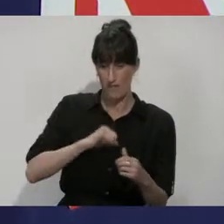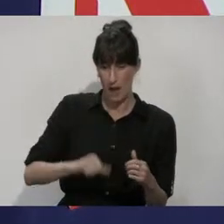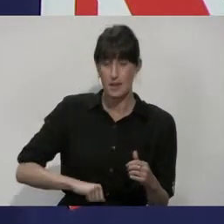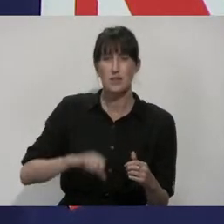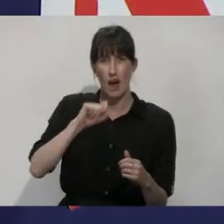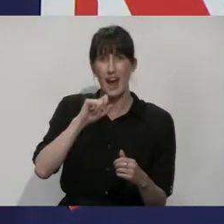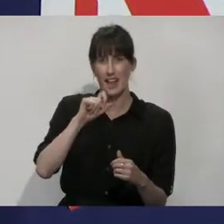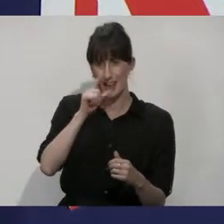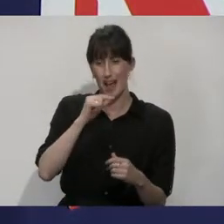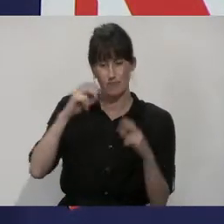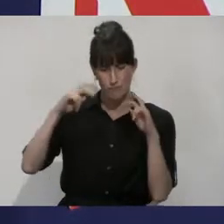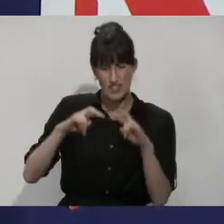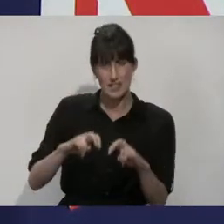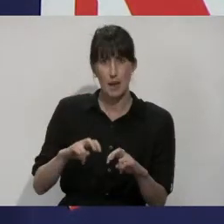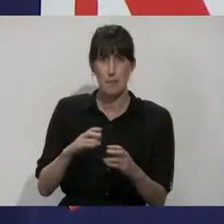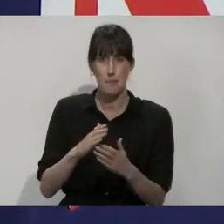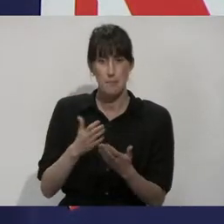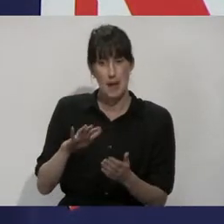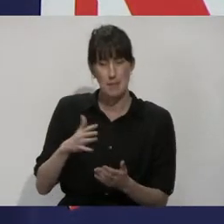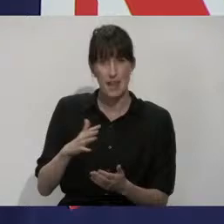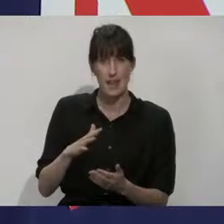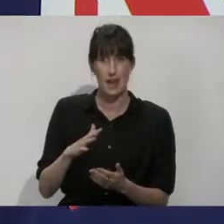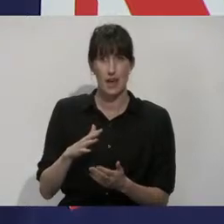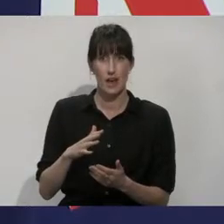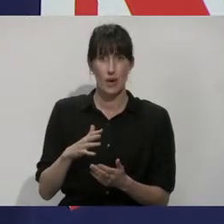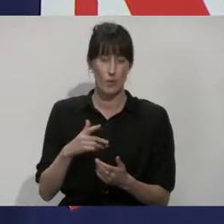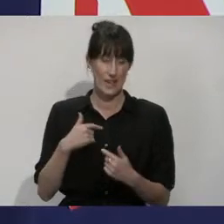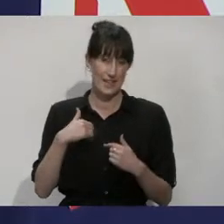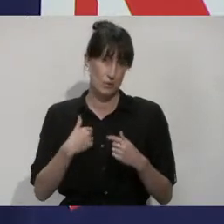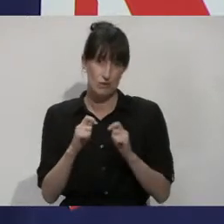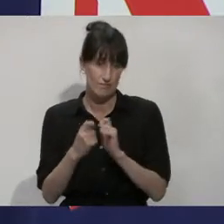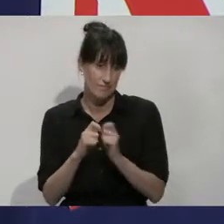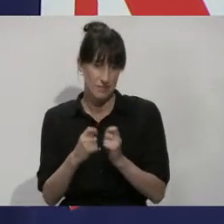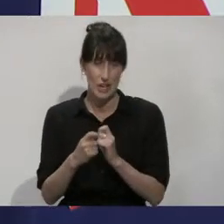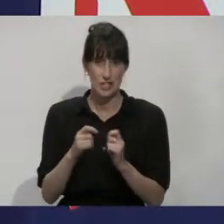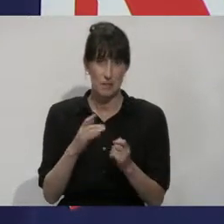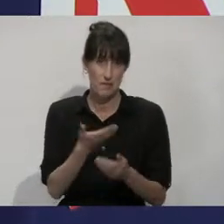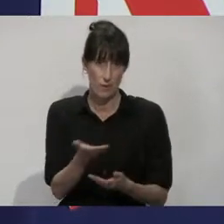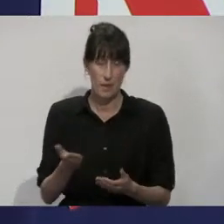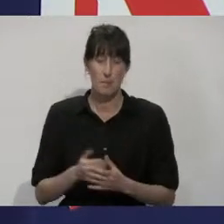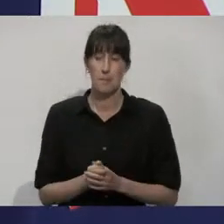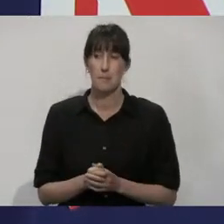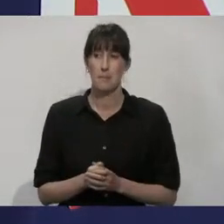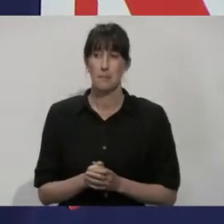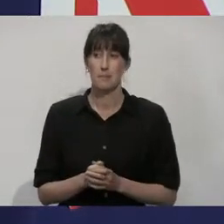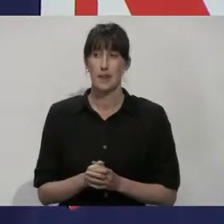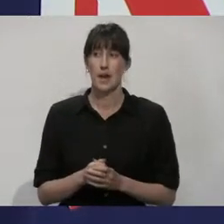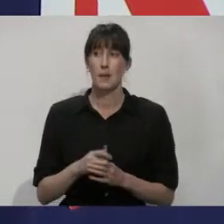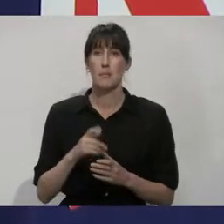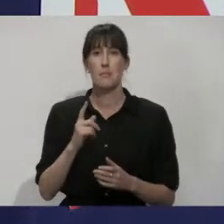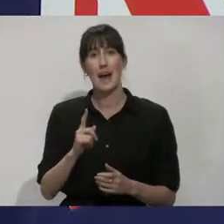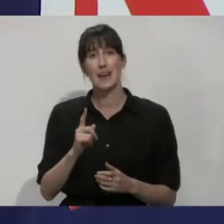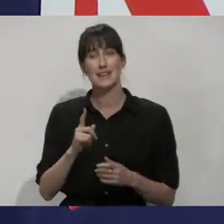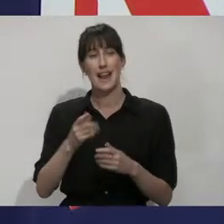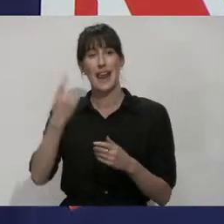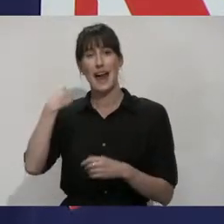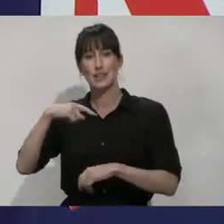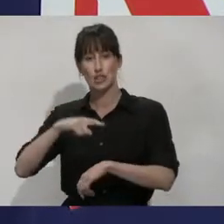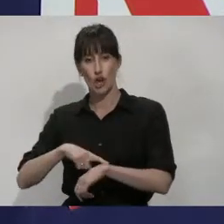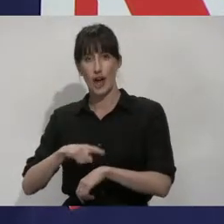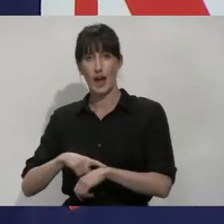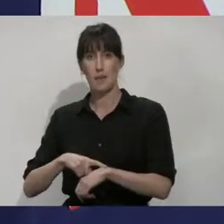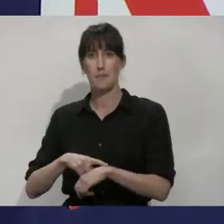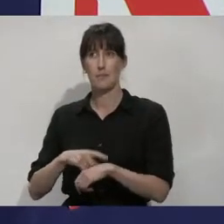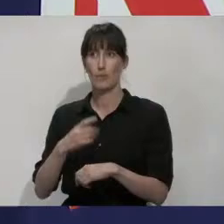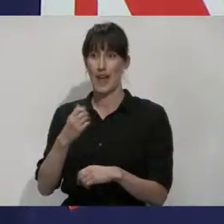and see whether or not we've got that absolutely right. But as a basic premise, we can't just pick up the list from last time and use it again. We do have